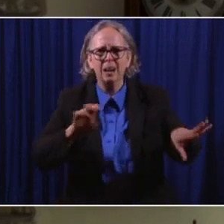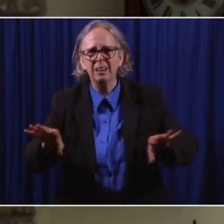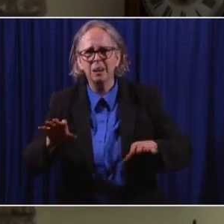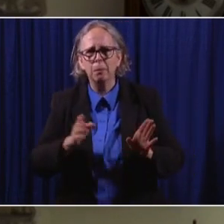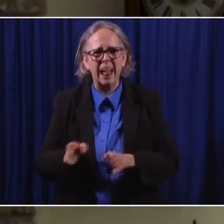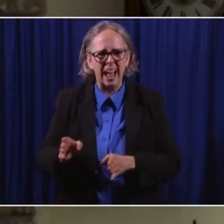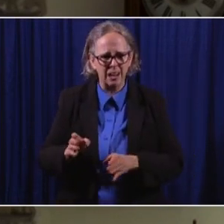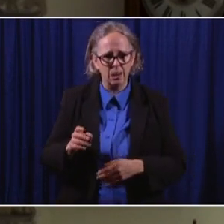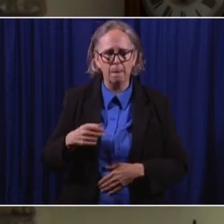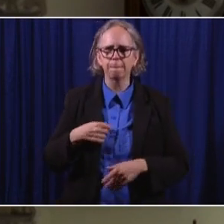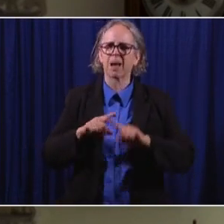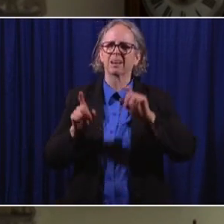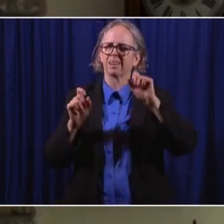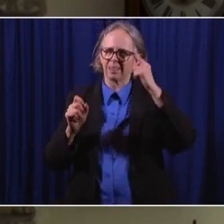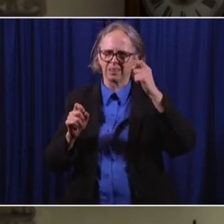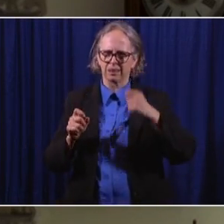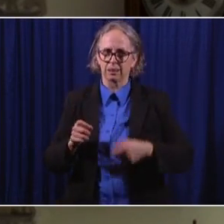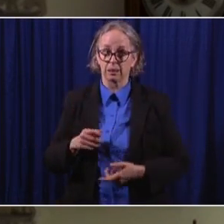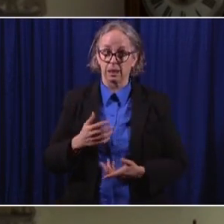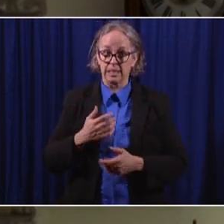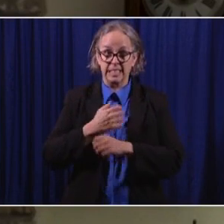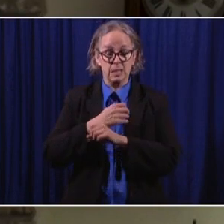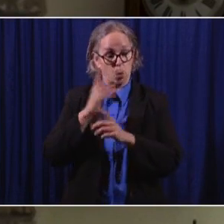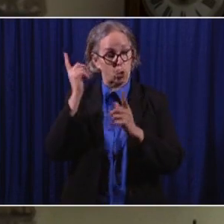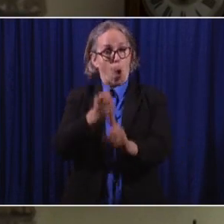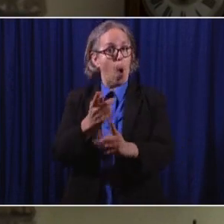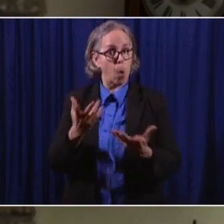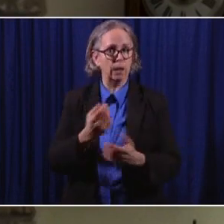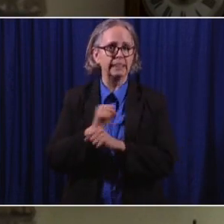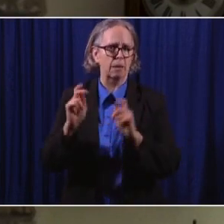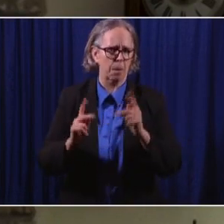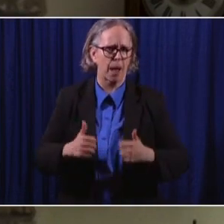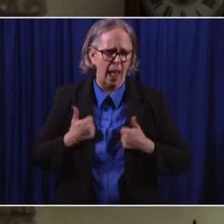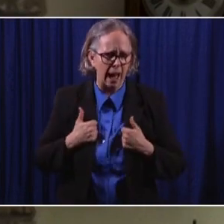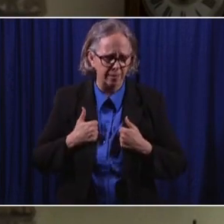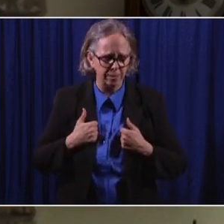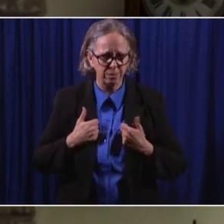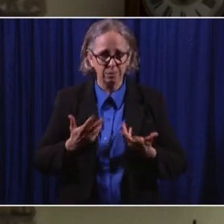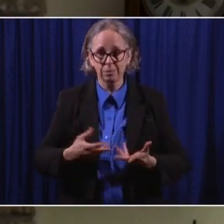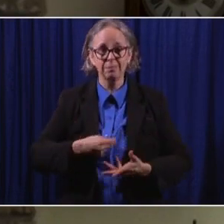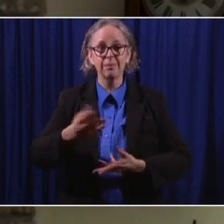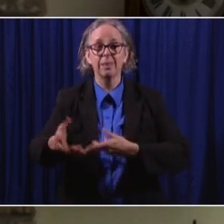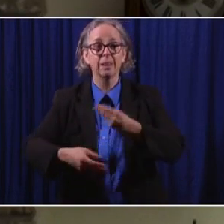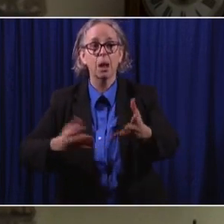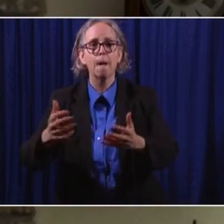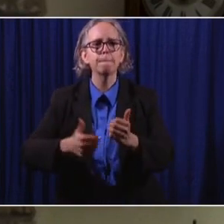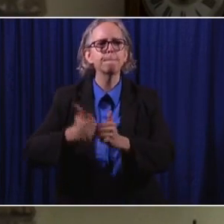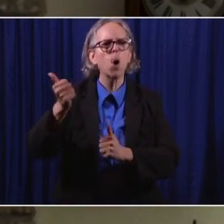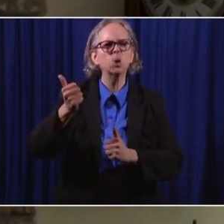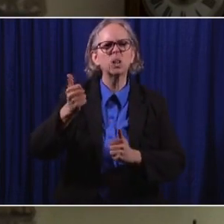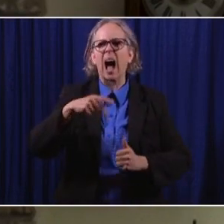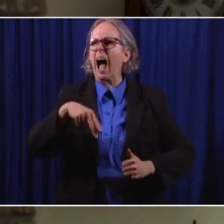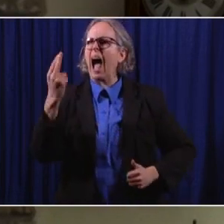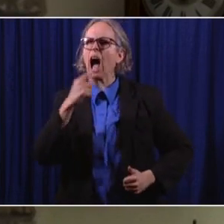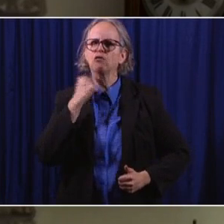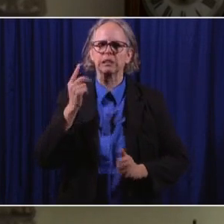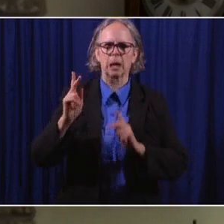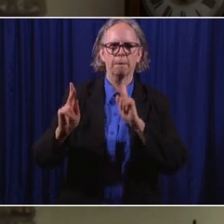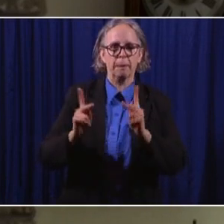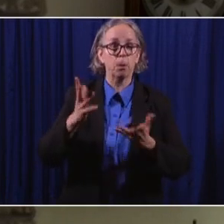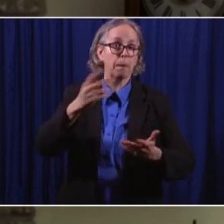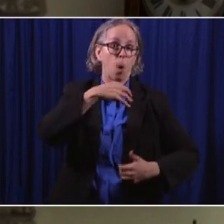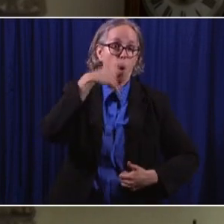One is to save lives, and that means you have to target those who are the most vulnerable, which are the older Ohioans and Ohioans